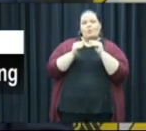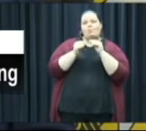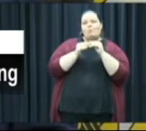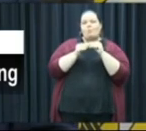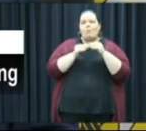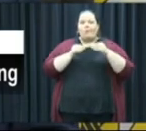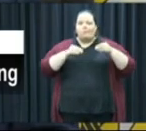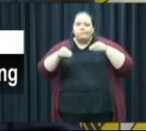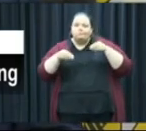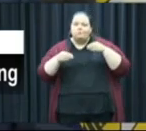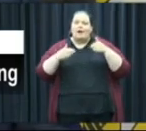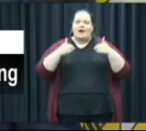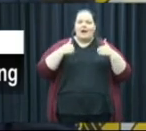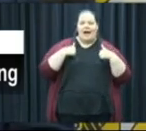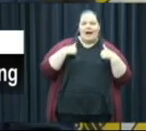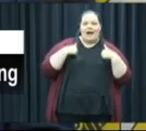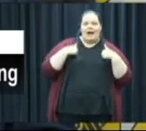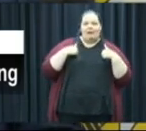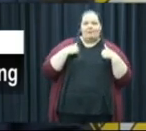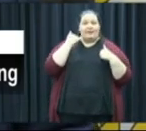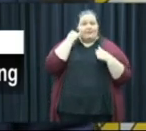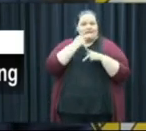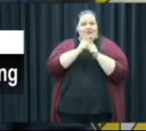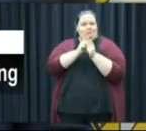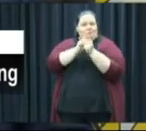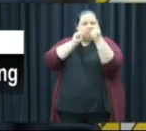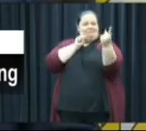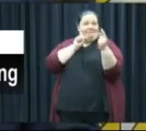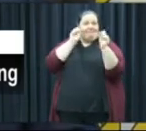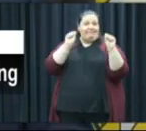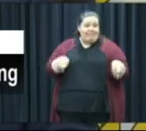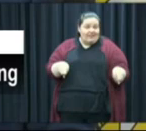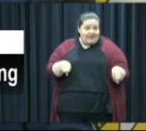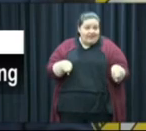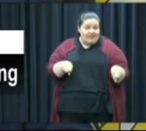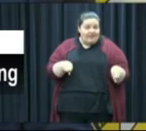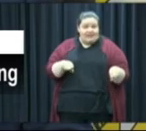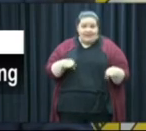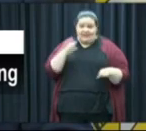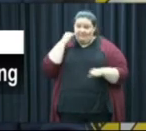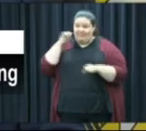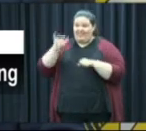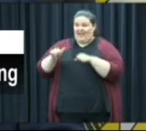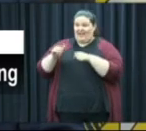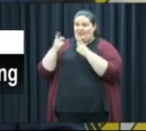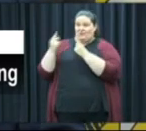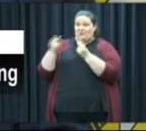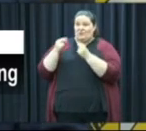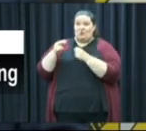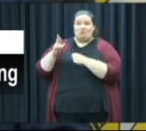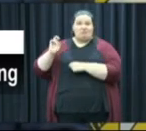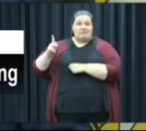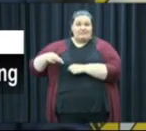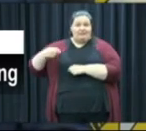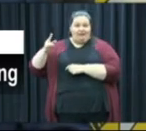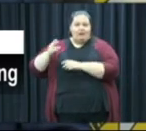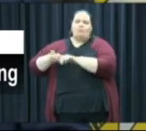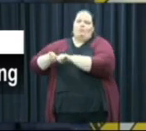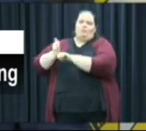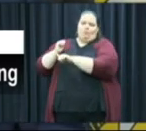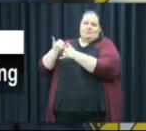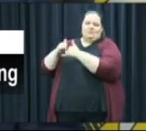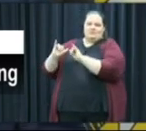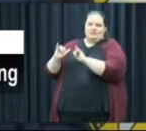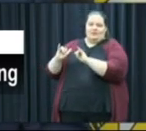lower-risk activities while restricting high-risk activities. We are continuing to follow up on all reports received through our